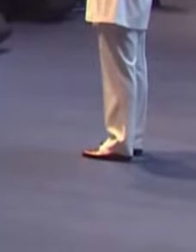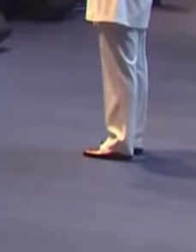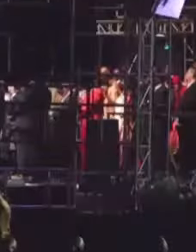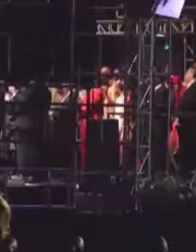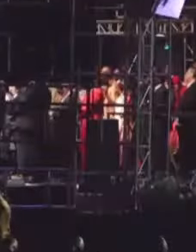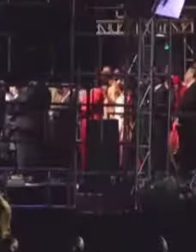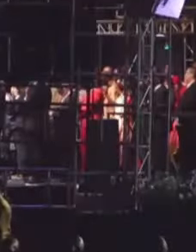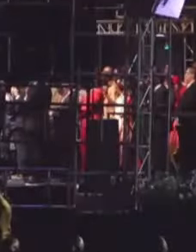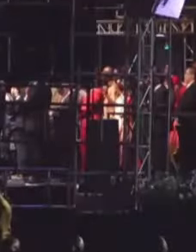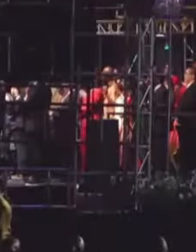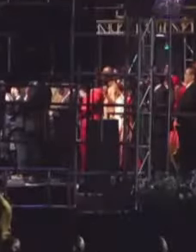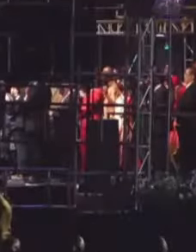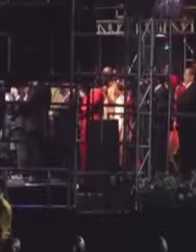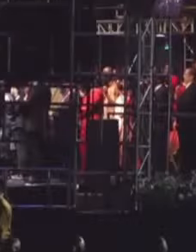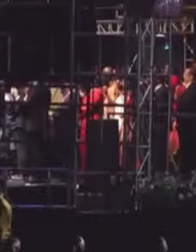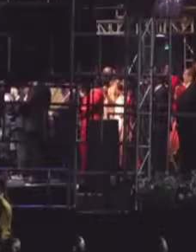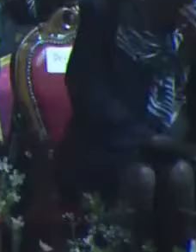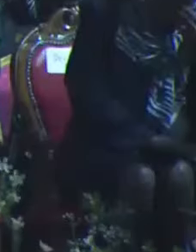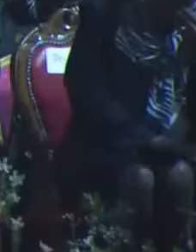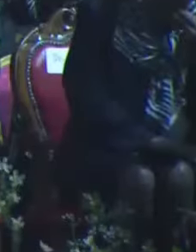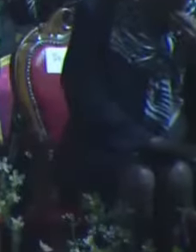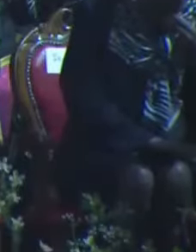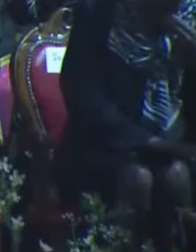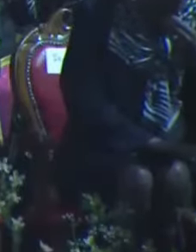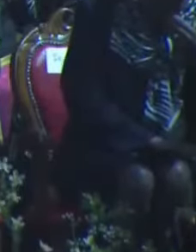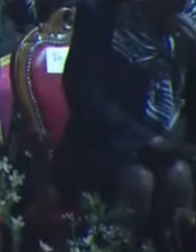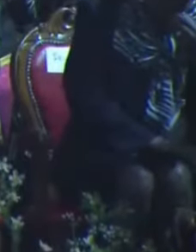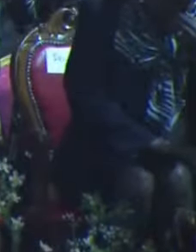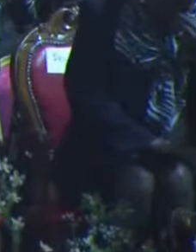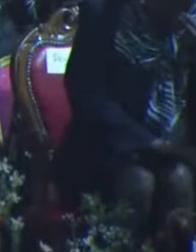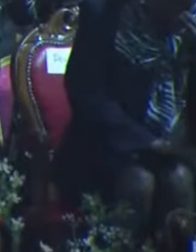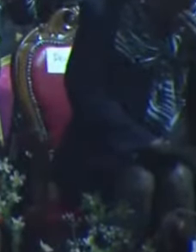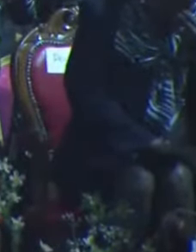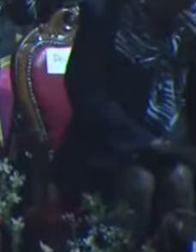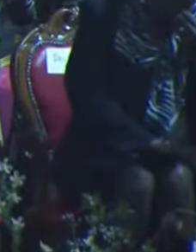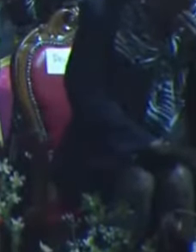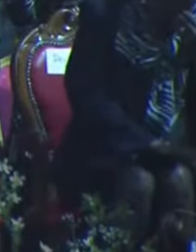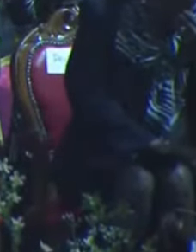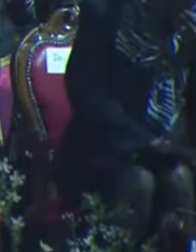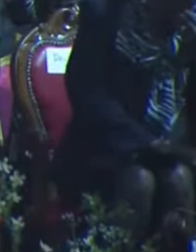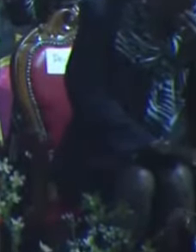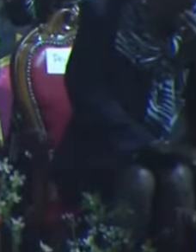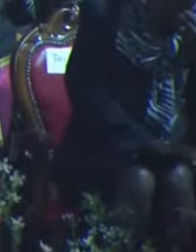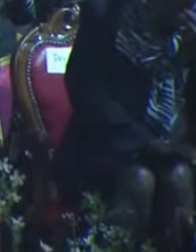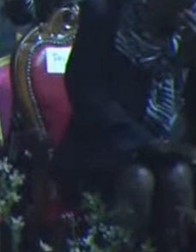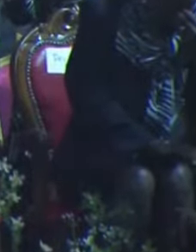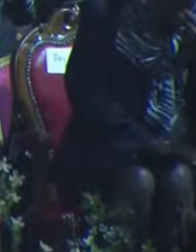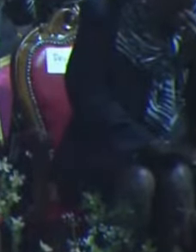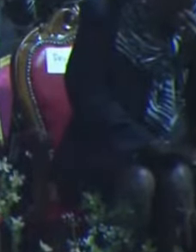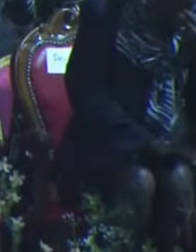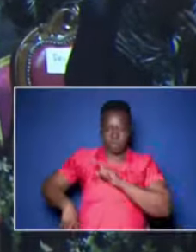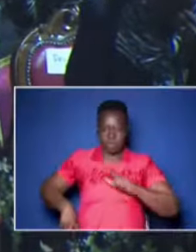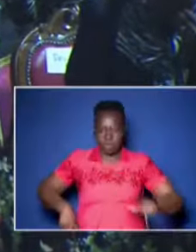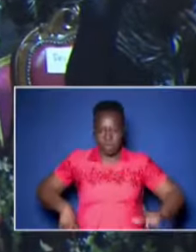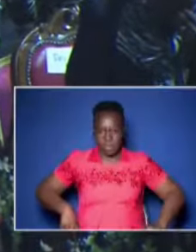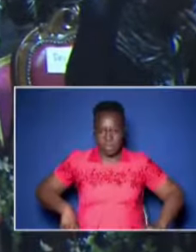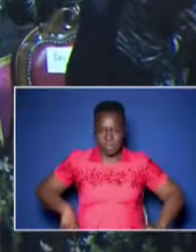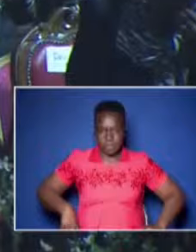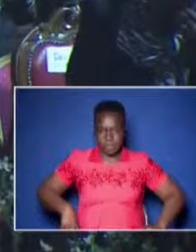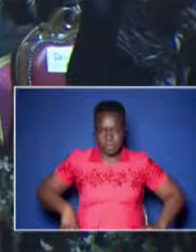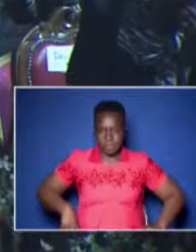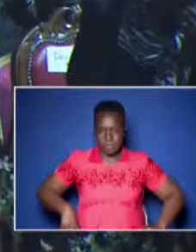belong to you oh king of kings of Lord of lords Lord of